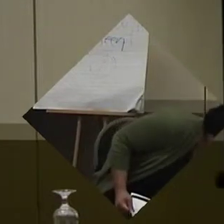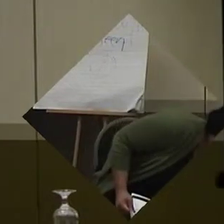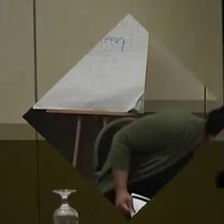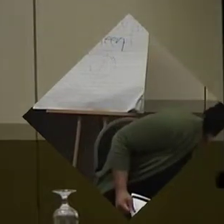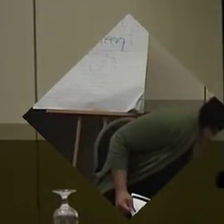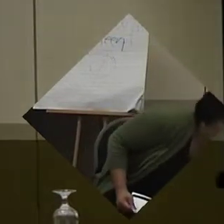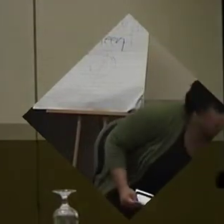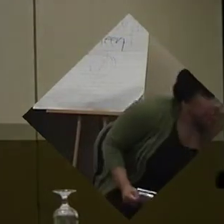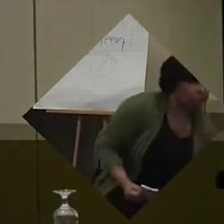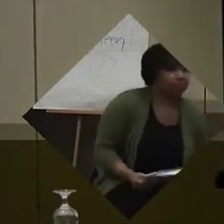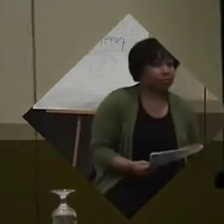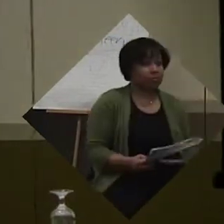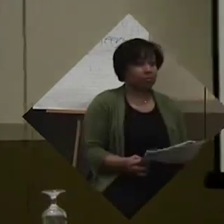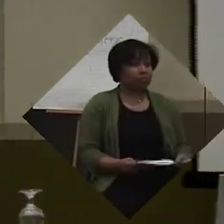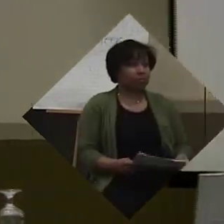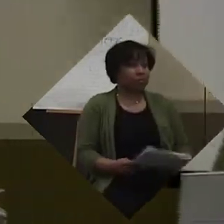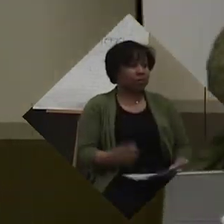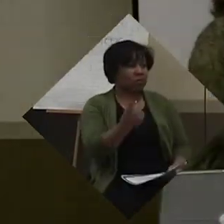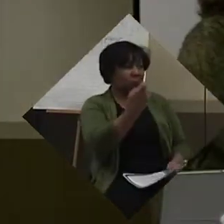Have a question?